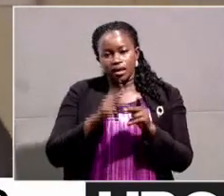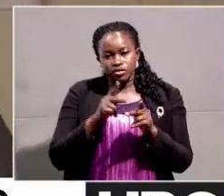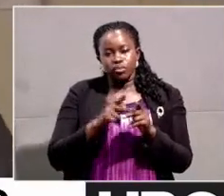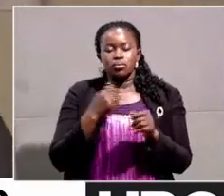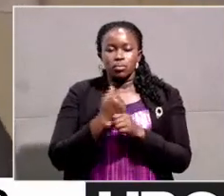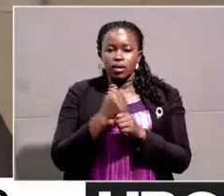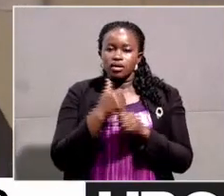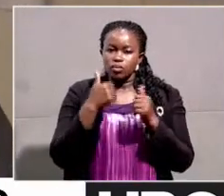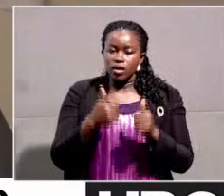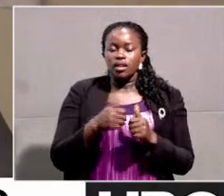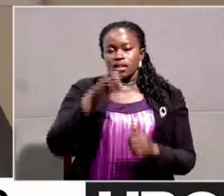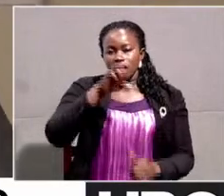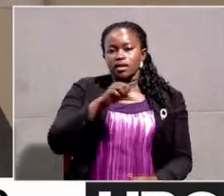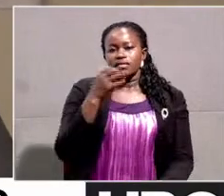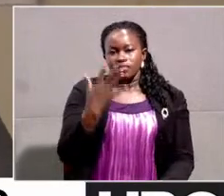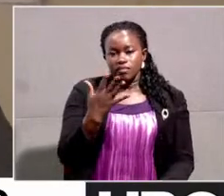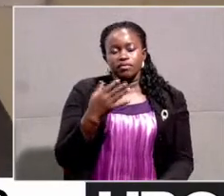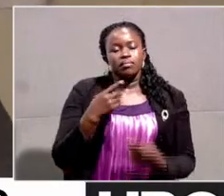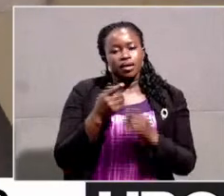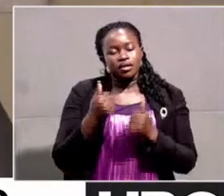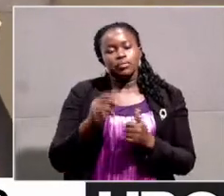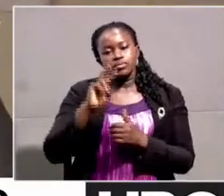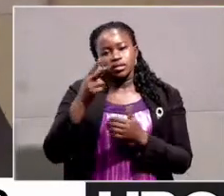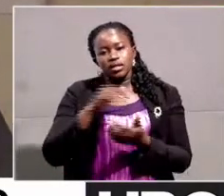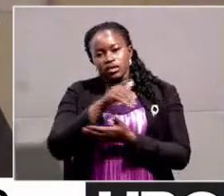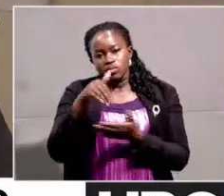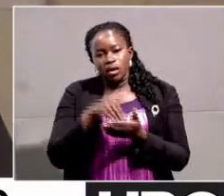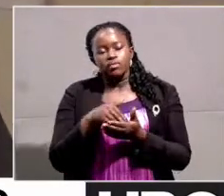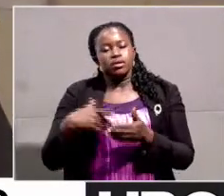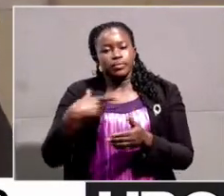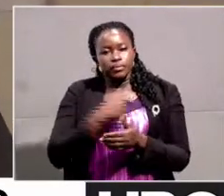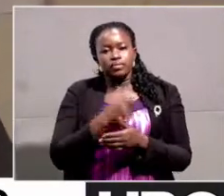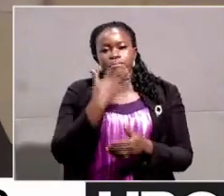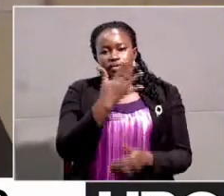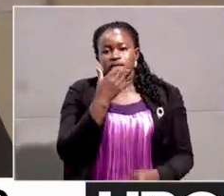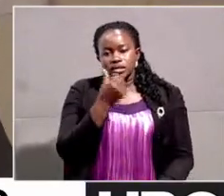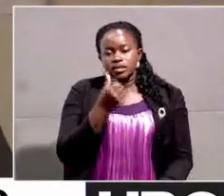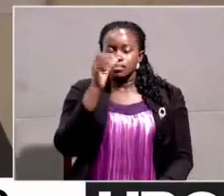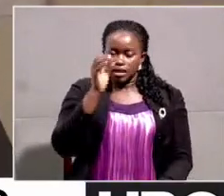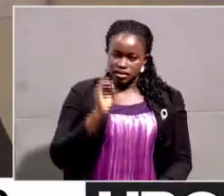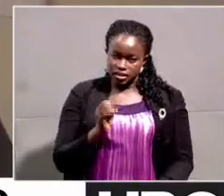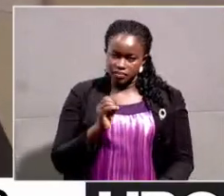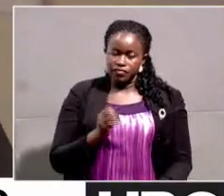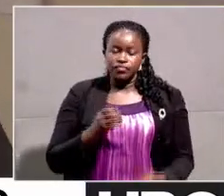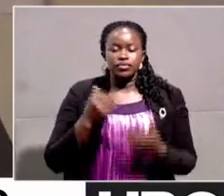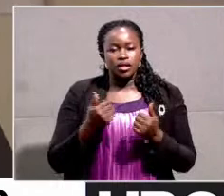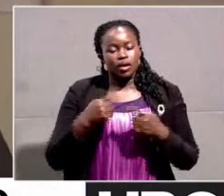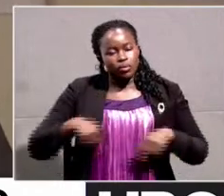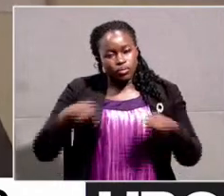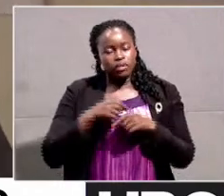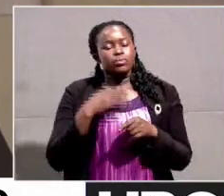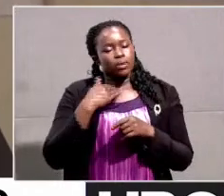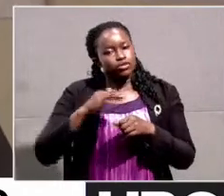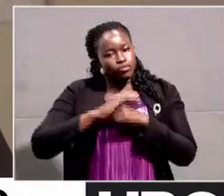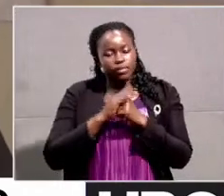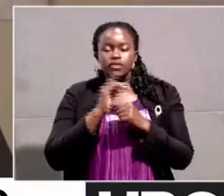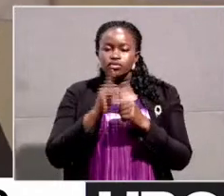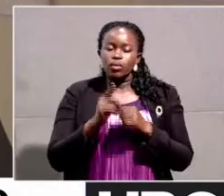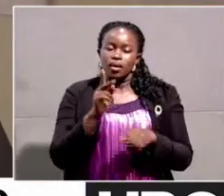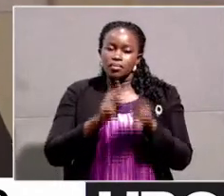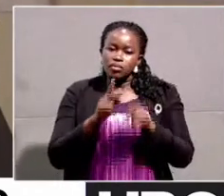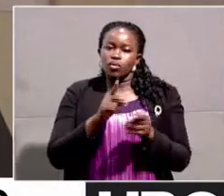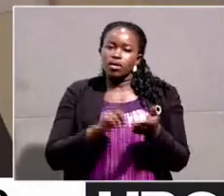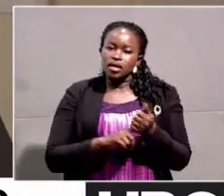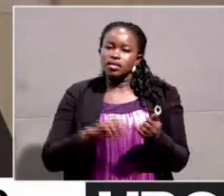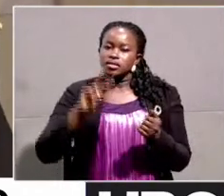95, but the second round, the vaccination was at 56%. So we want to ensure that people get the second